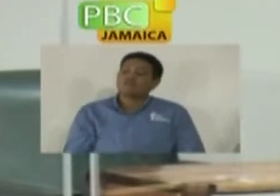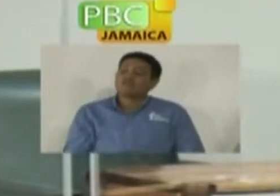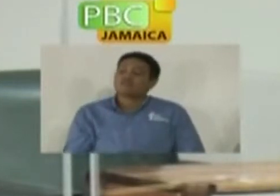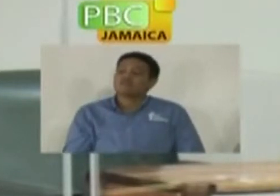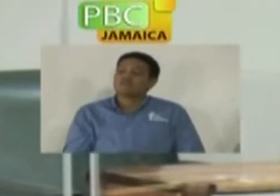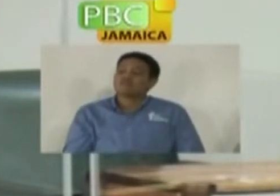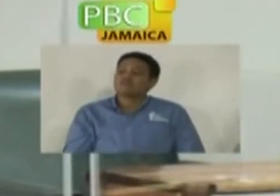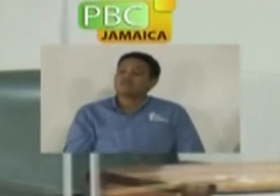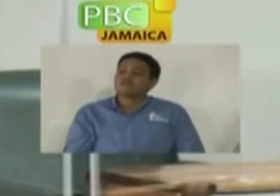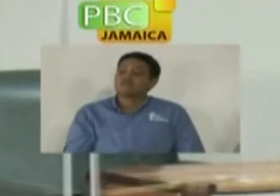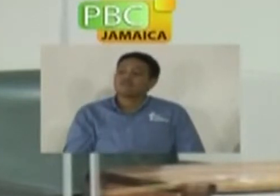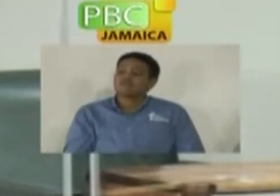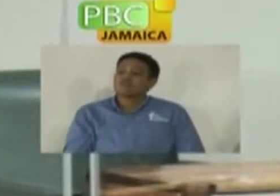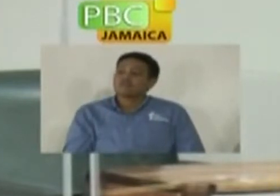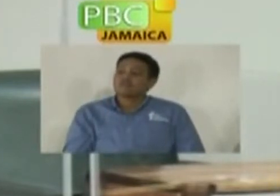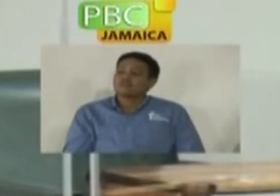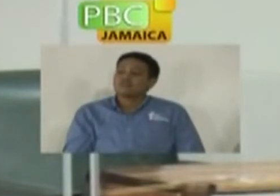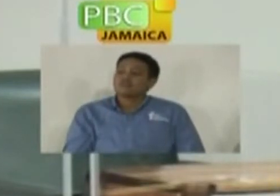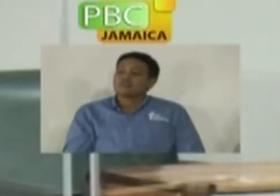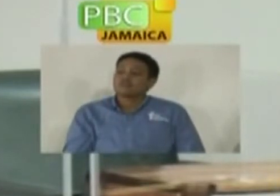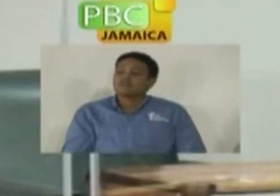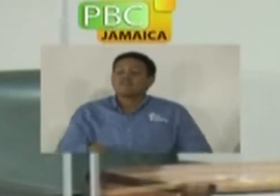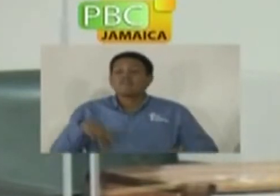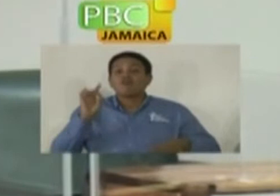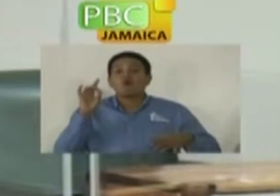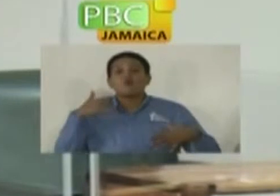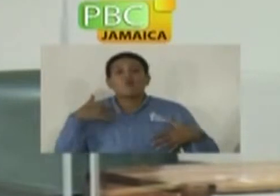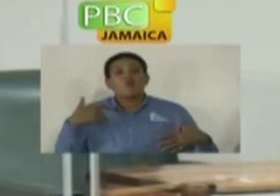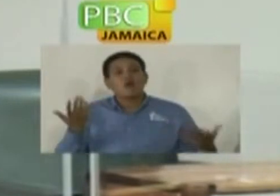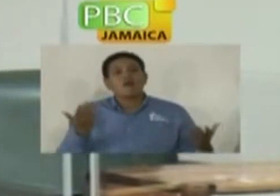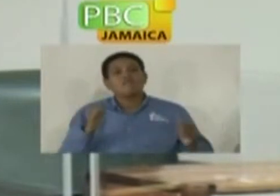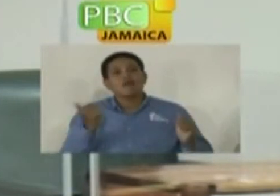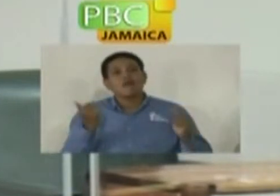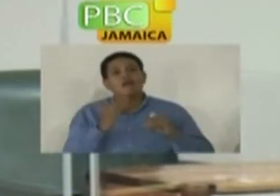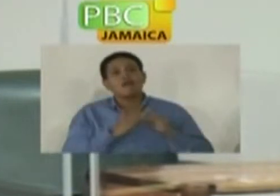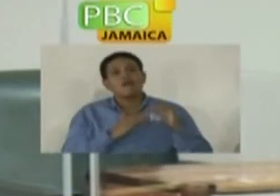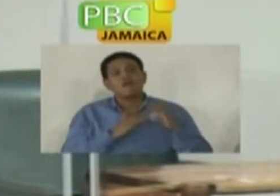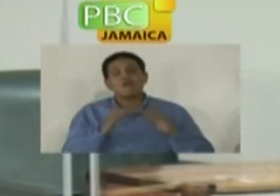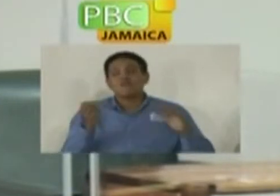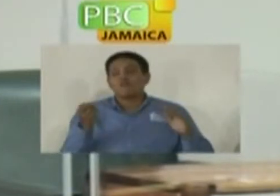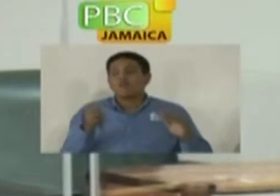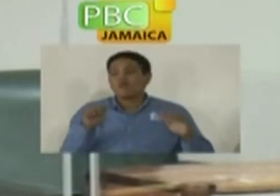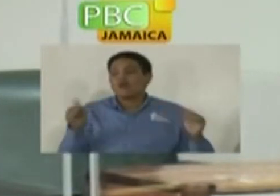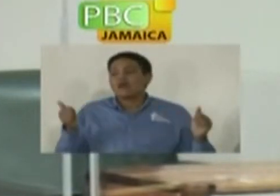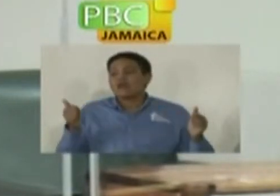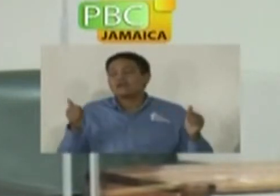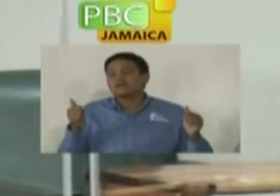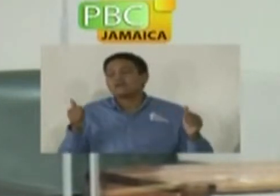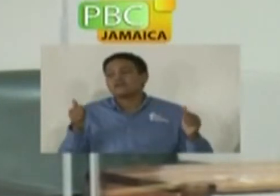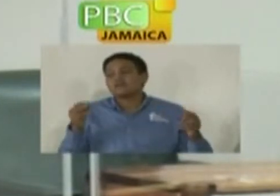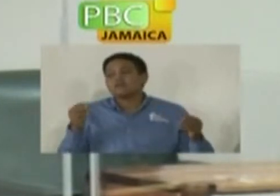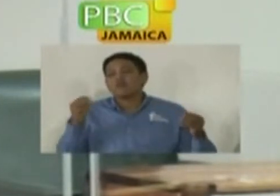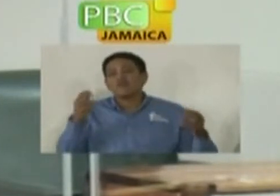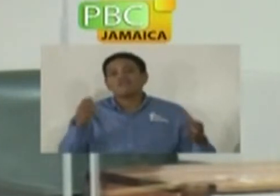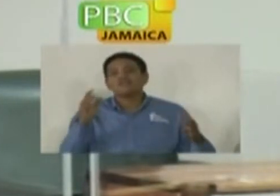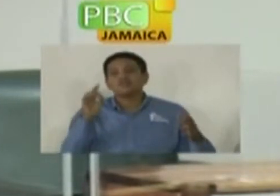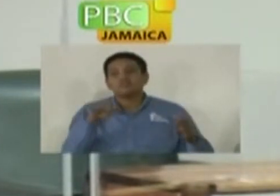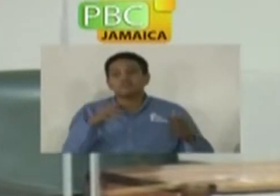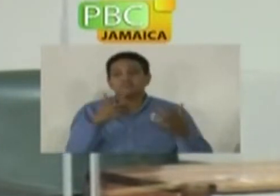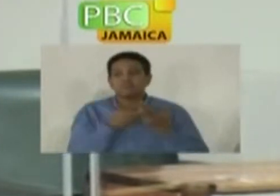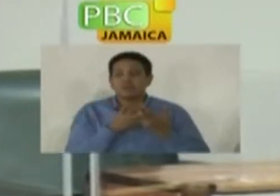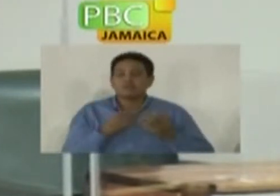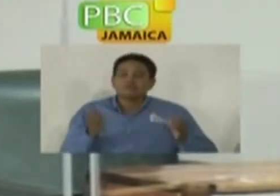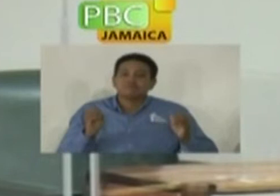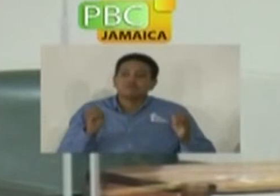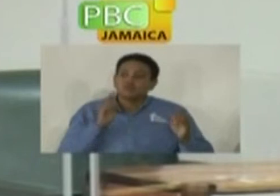found that they do not have any comfort or any provisions to